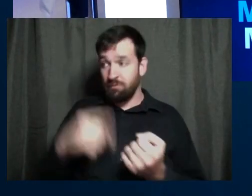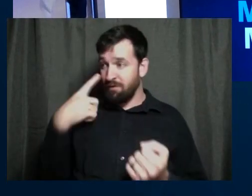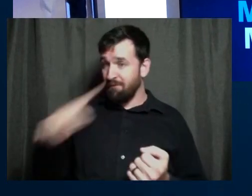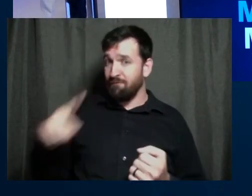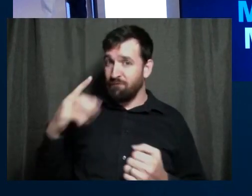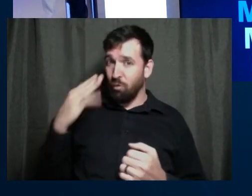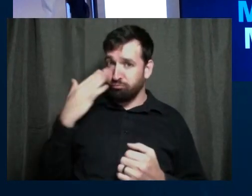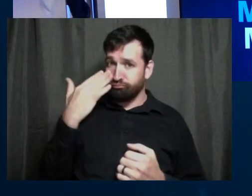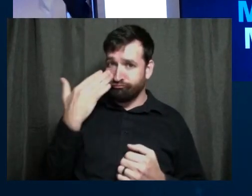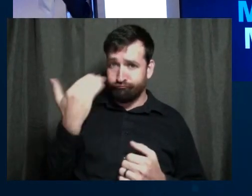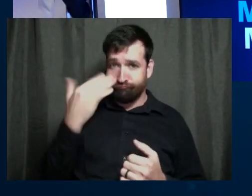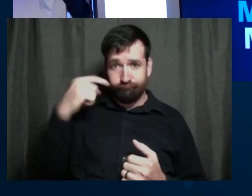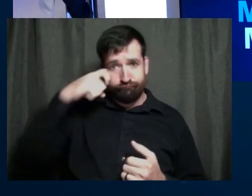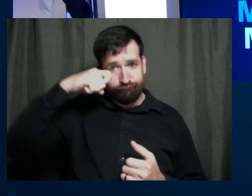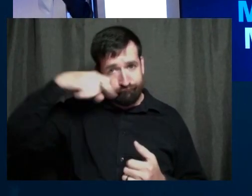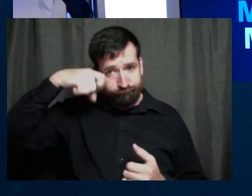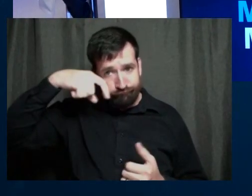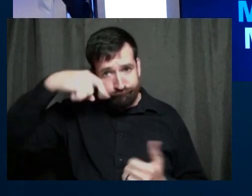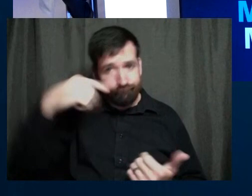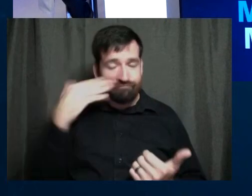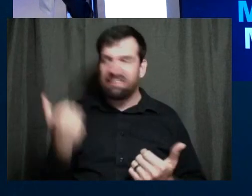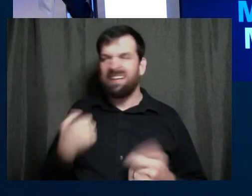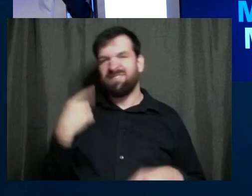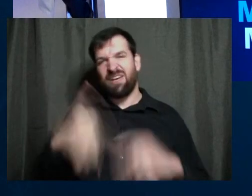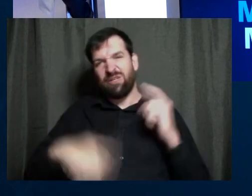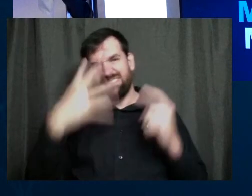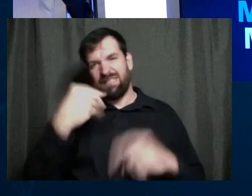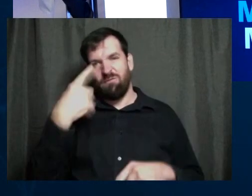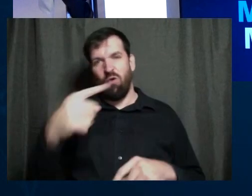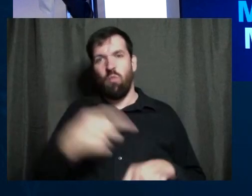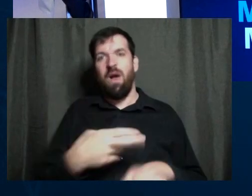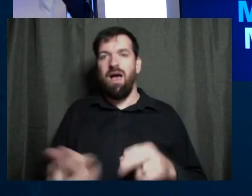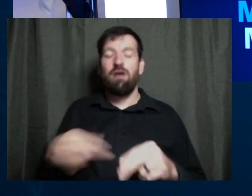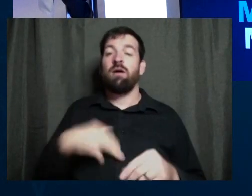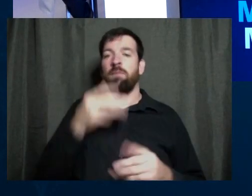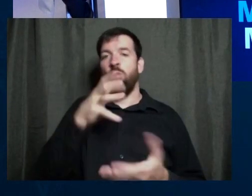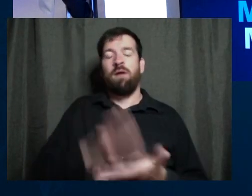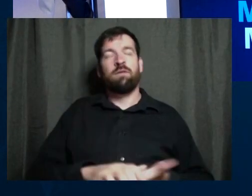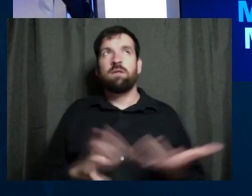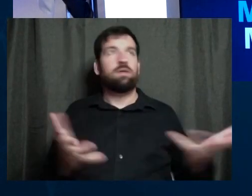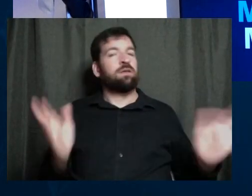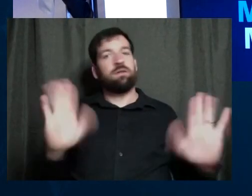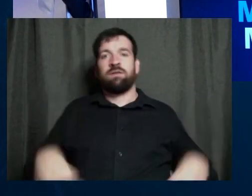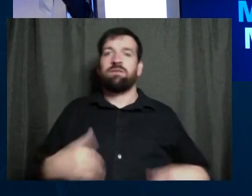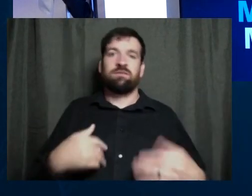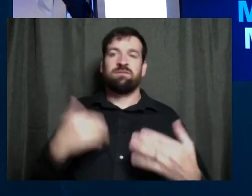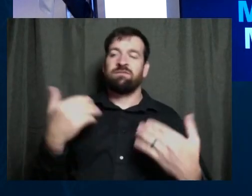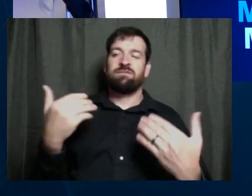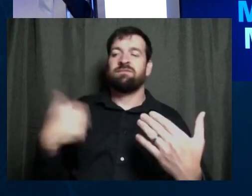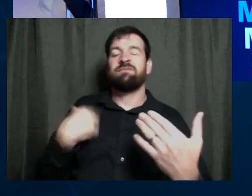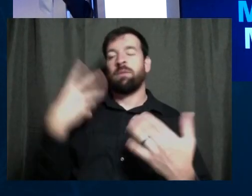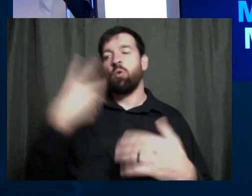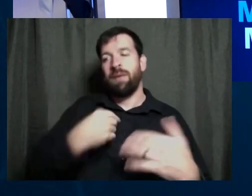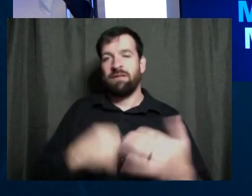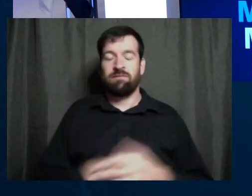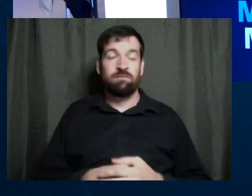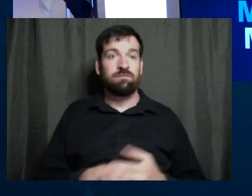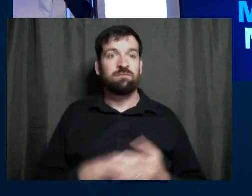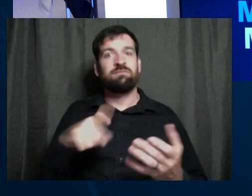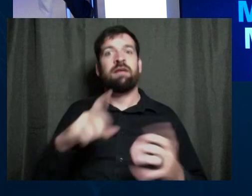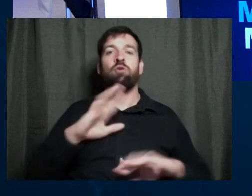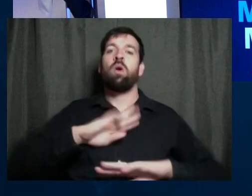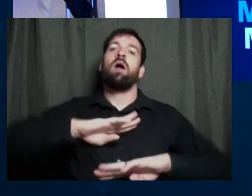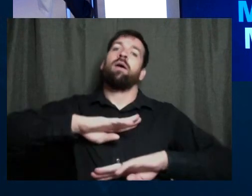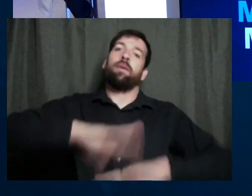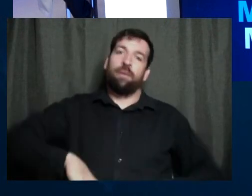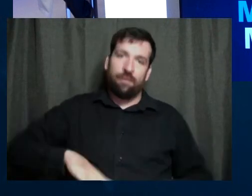was upset last night. I couldn't go to sleep for a while. My wife was like, "Okay, I'm going to bed, but I know you're going to be up for a while." Right. I have to decompress from a loss.